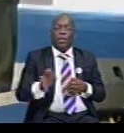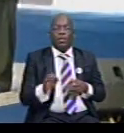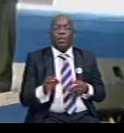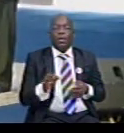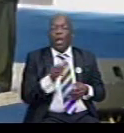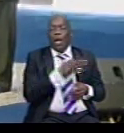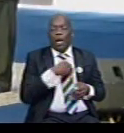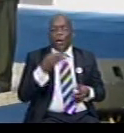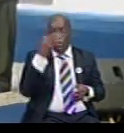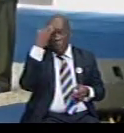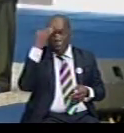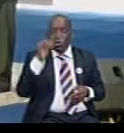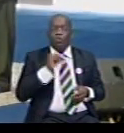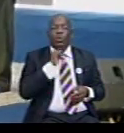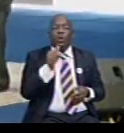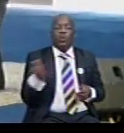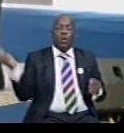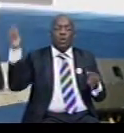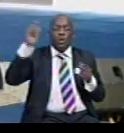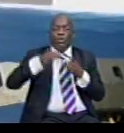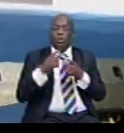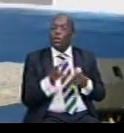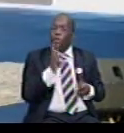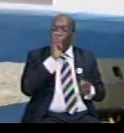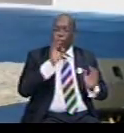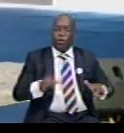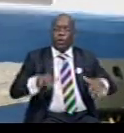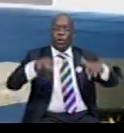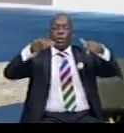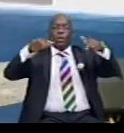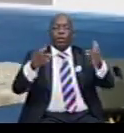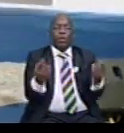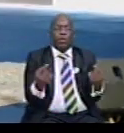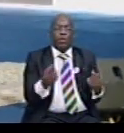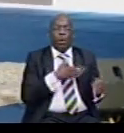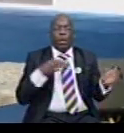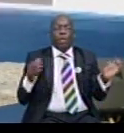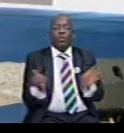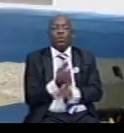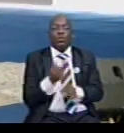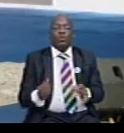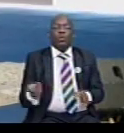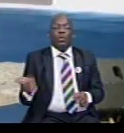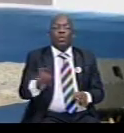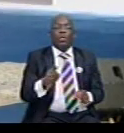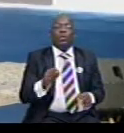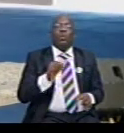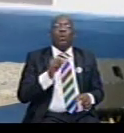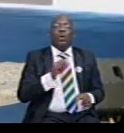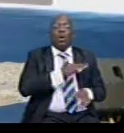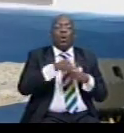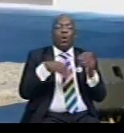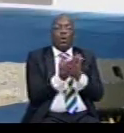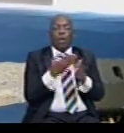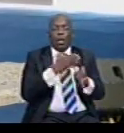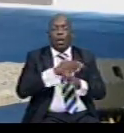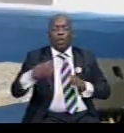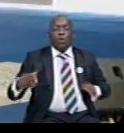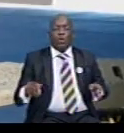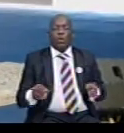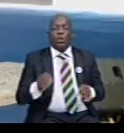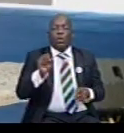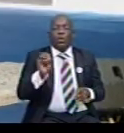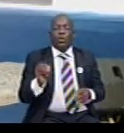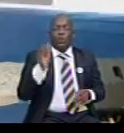they knew not until the flood came and took them all away. So shall